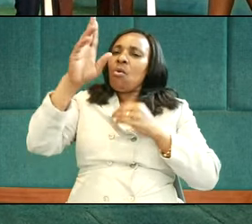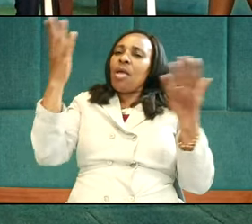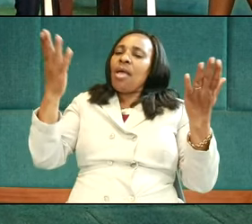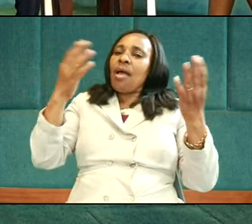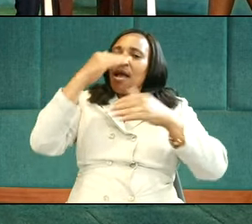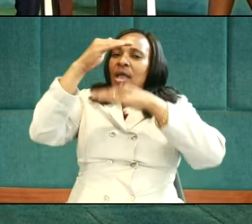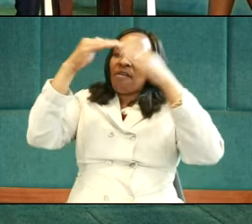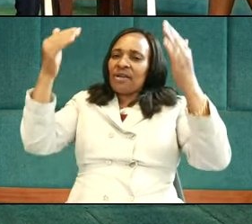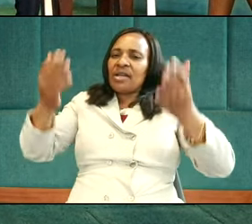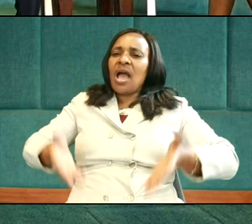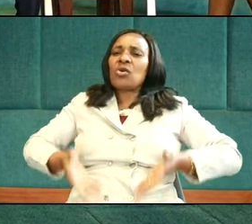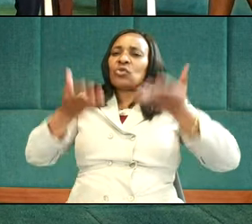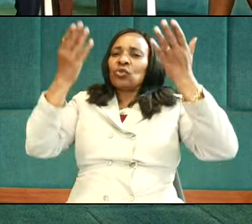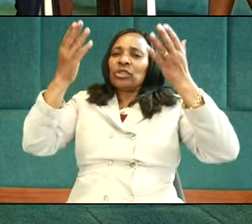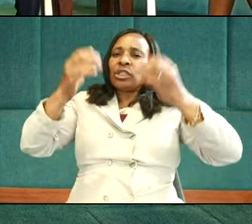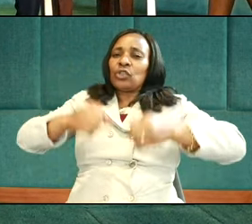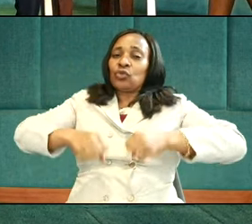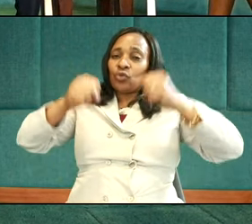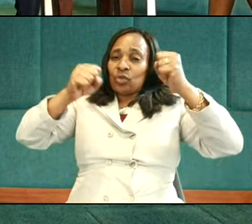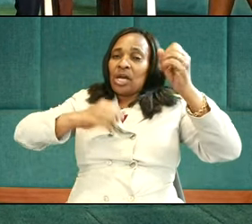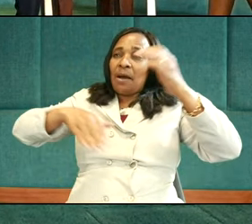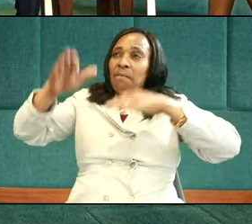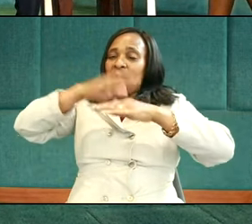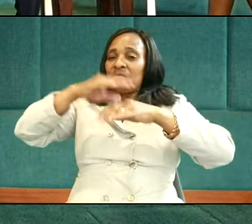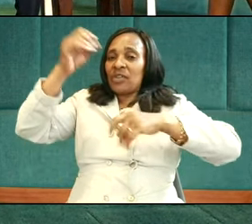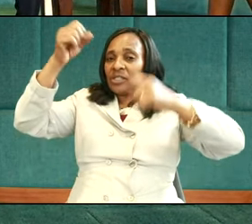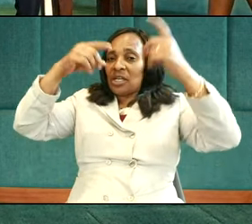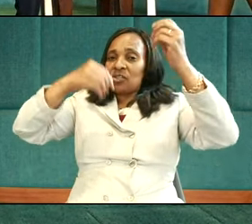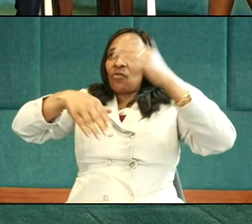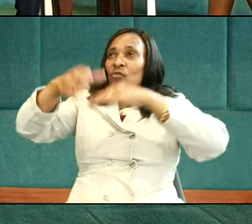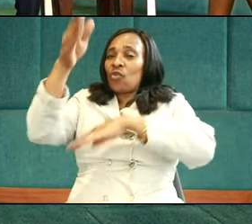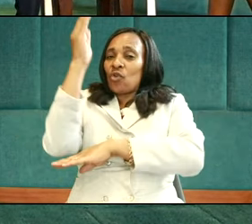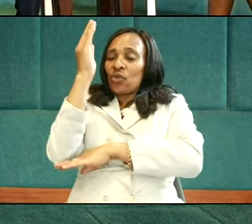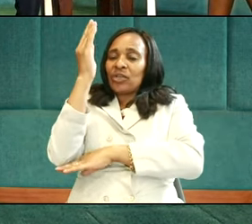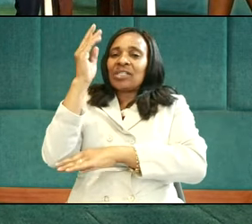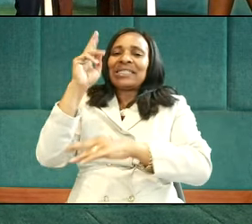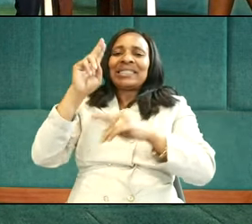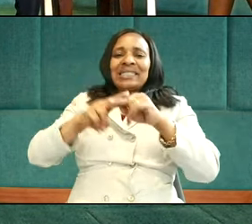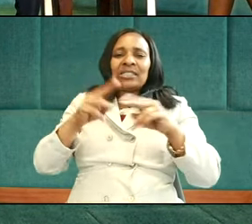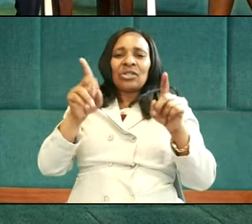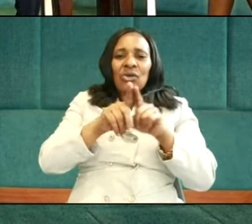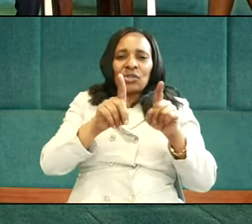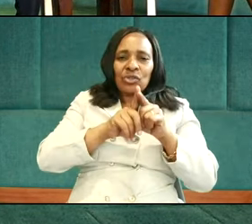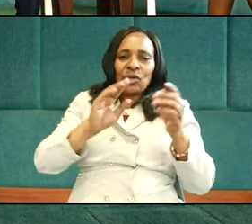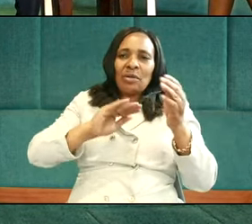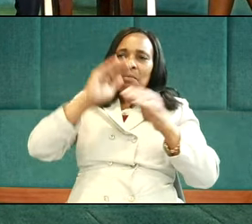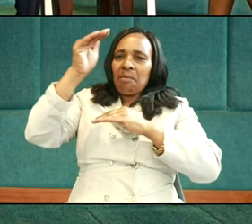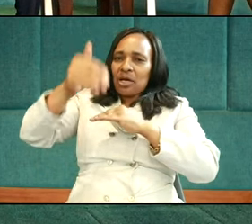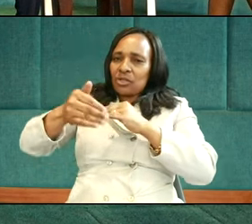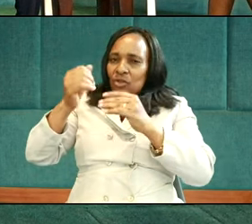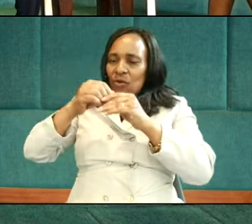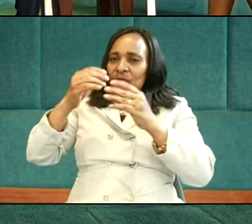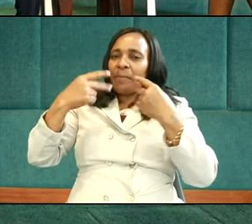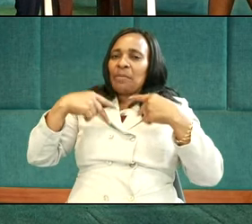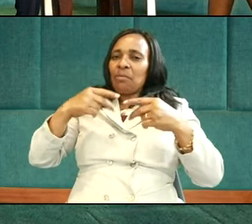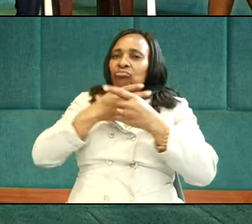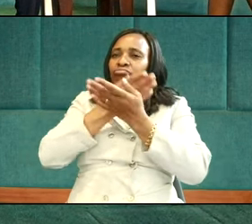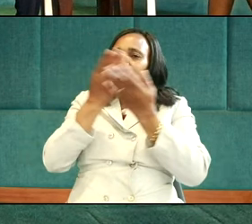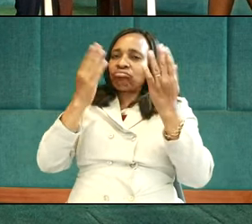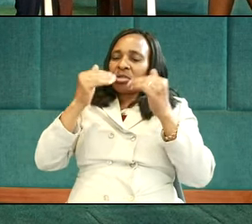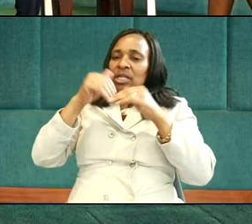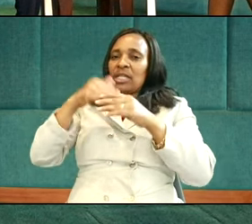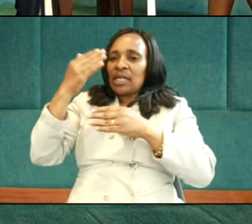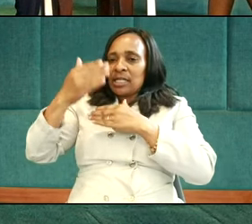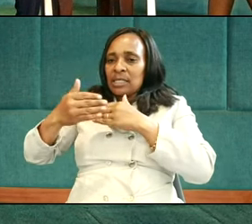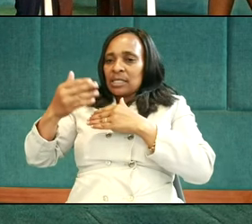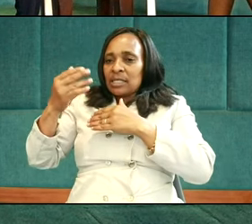will exalt my throne above the stars of God. I will sit also upon the mountain of the congregation in the sides